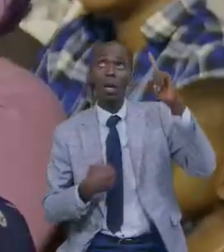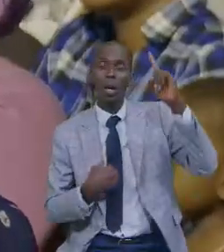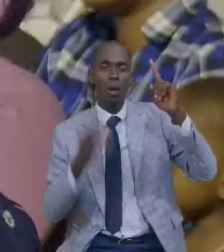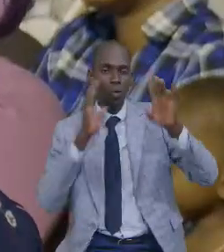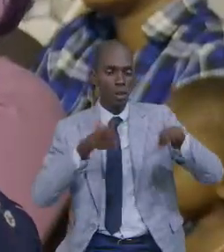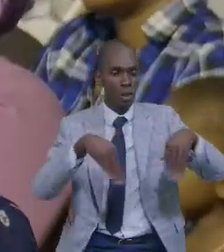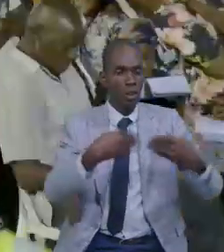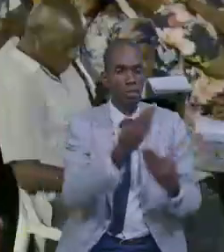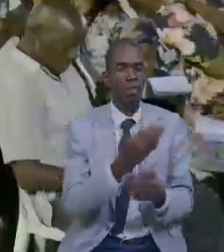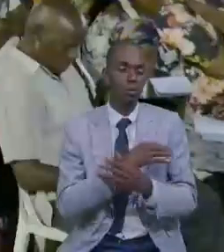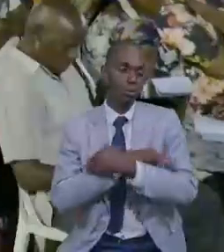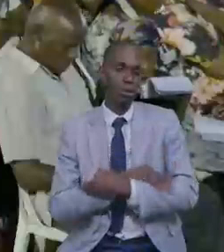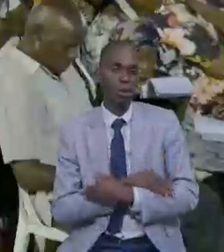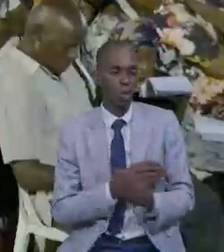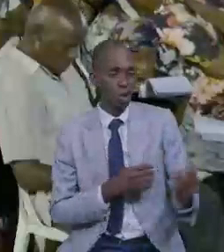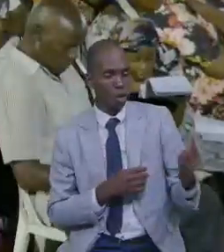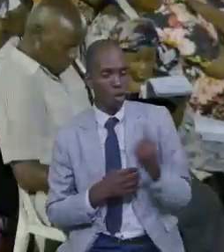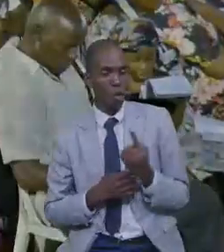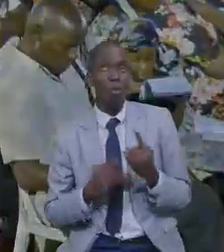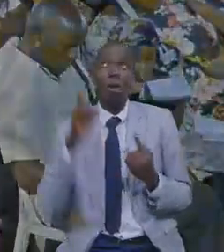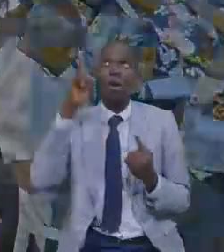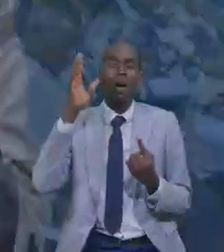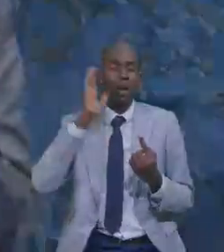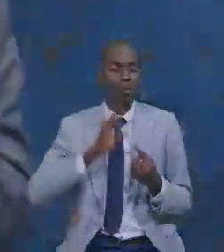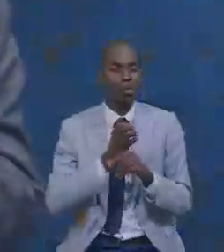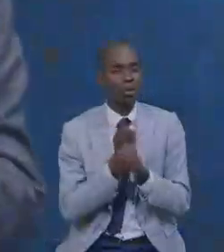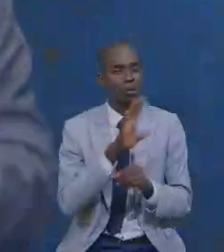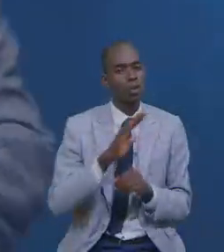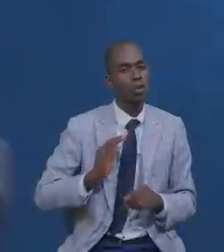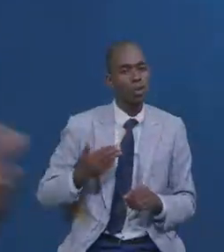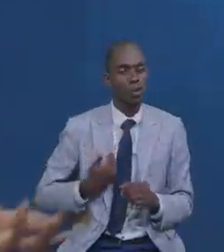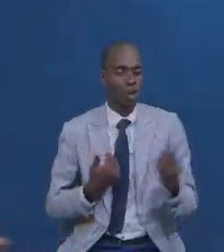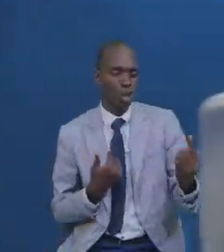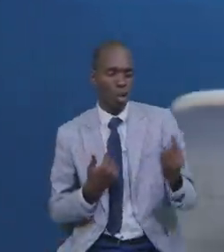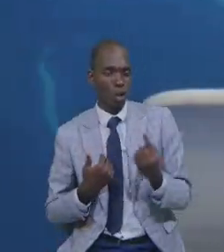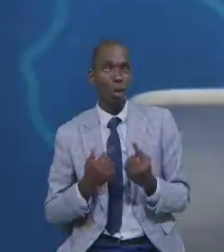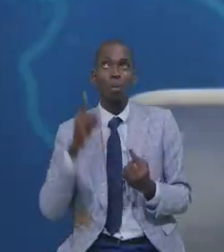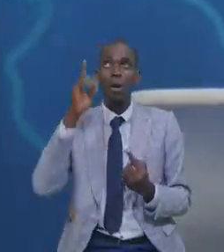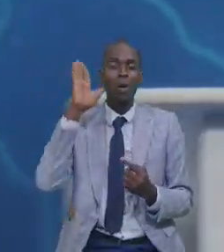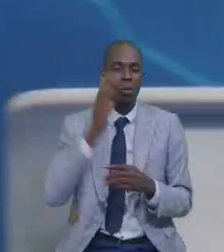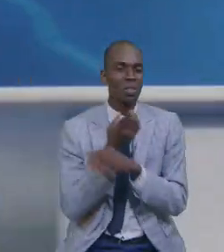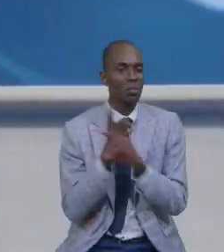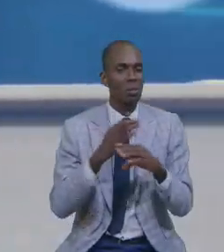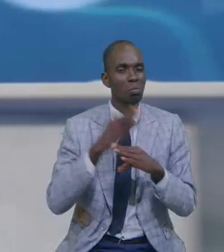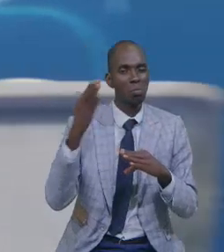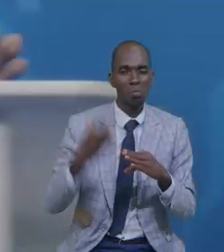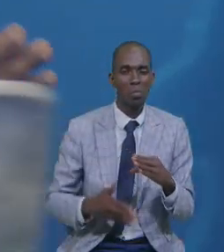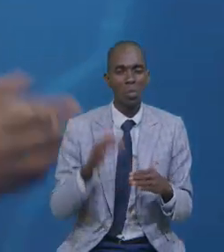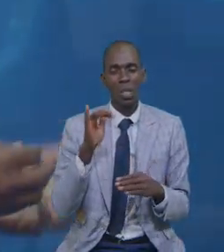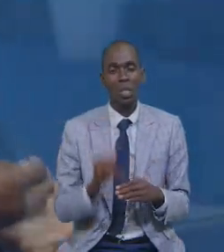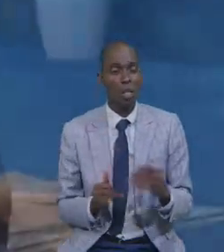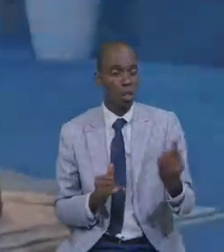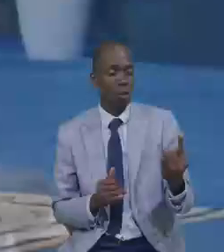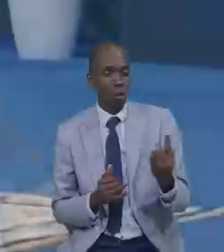I'll save your soul. Come, I'll deliver you completely. Come, and I will give you